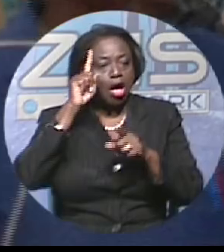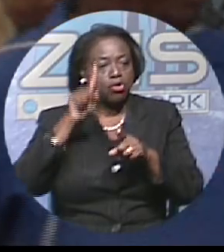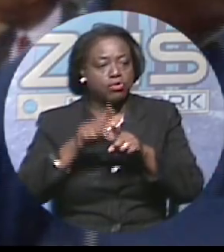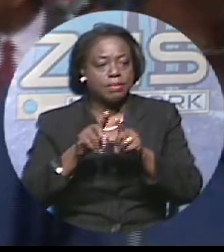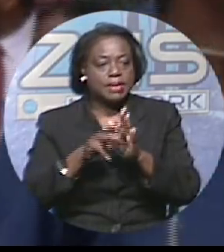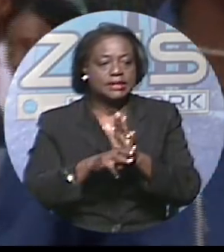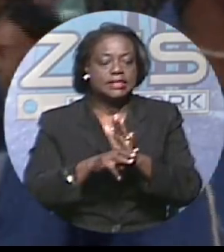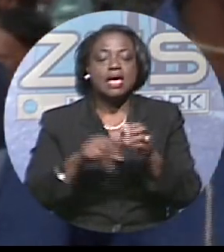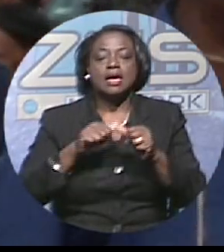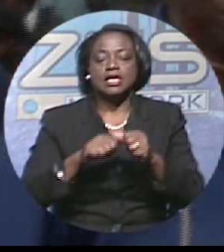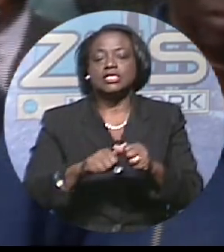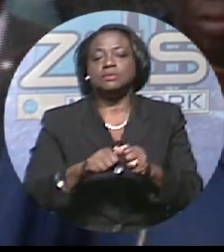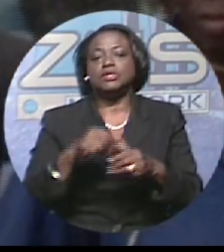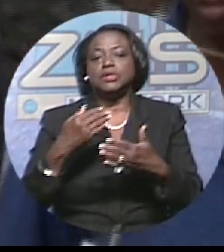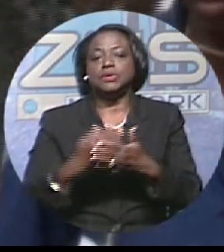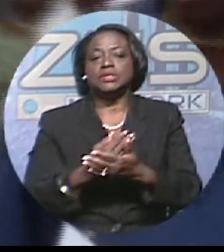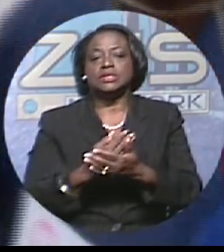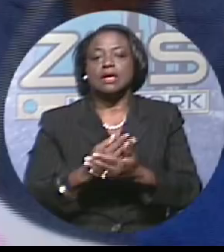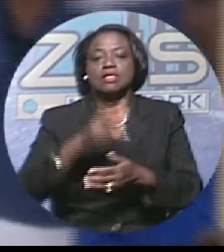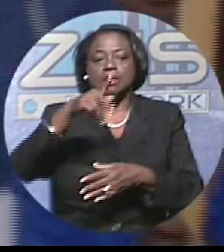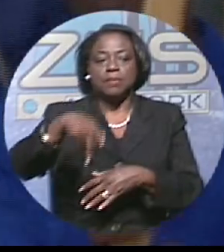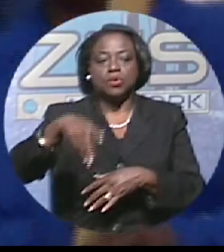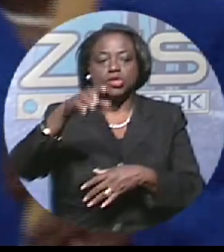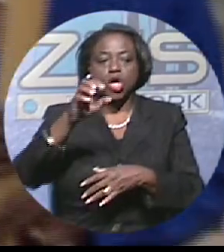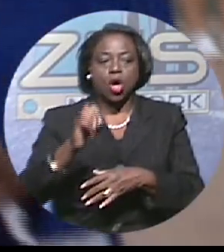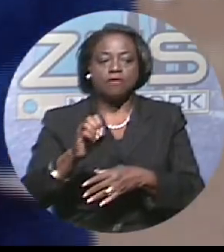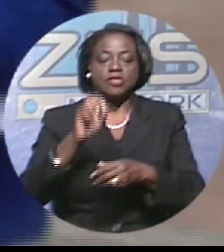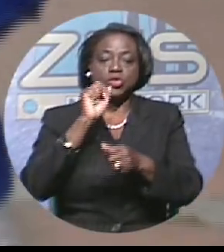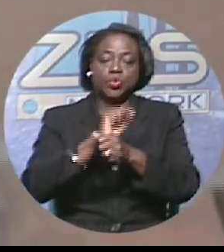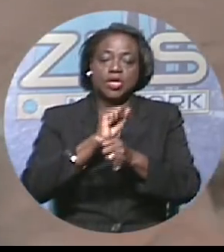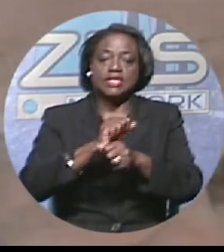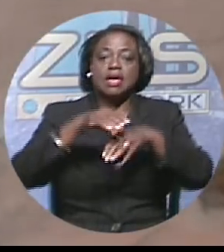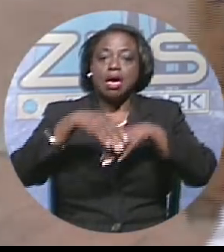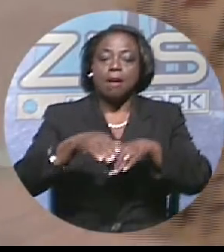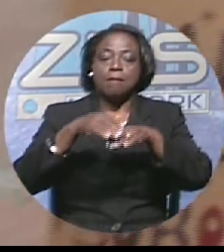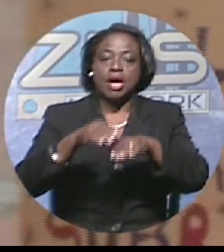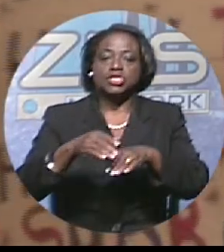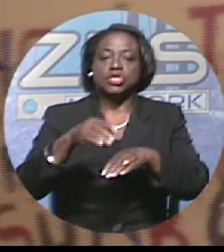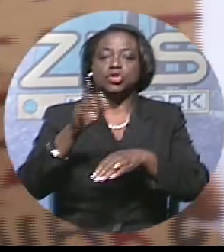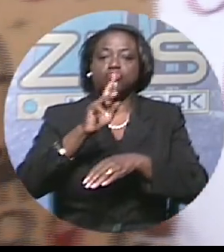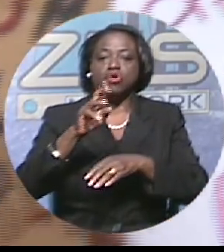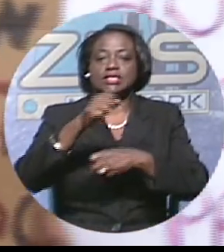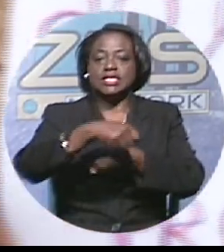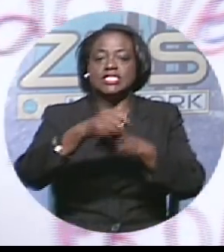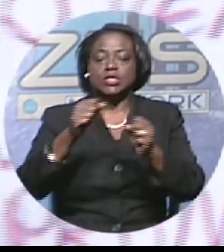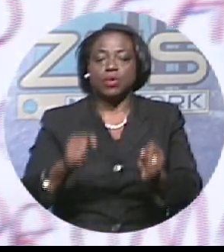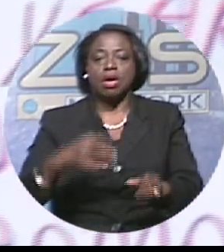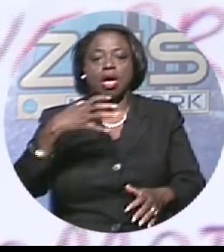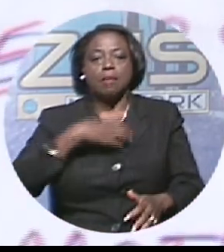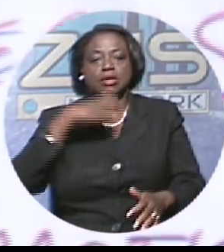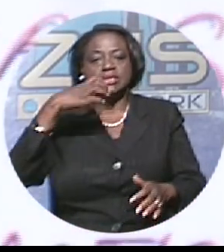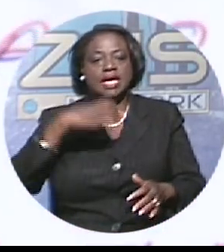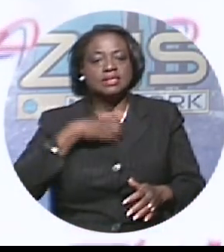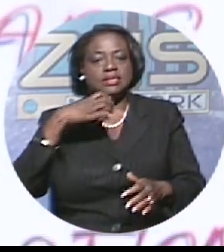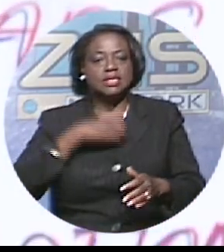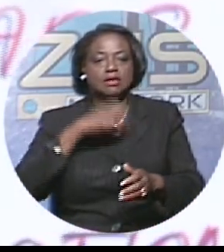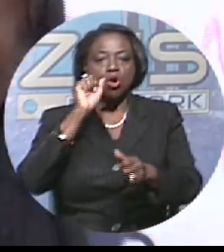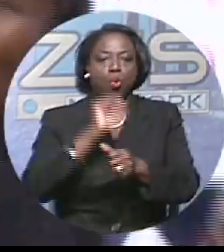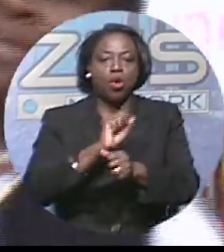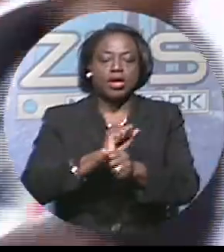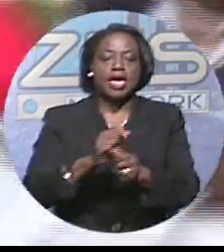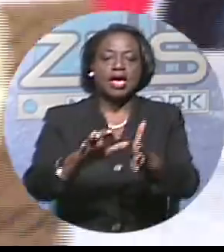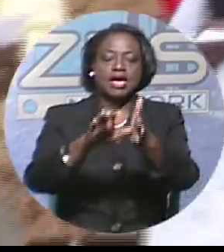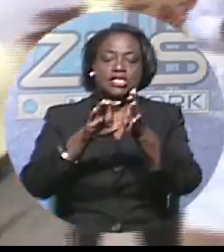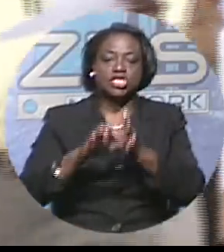Continuing with news from labor, post office workers also marching to Rawson Square protesting working conditions. Led by Public Services